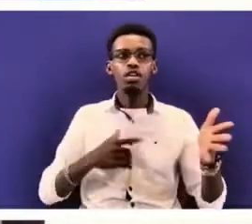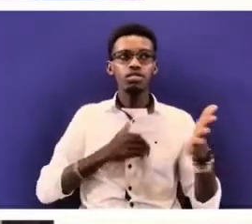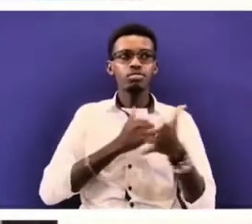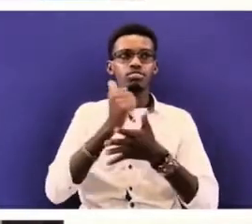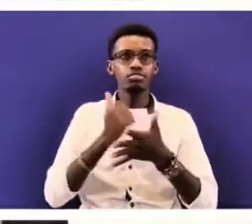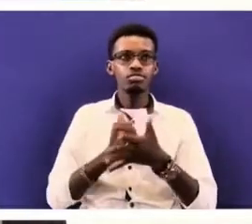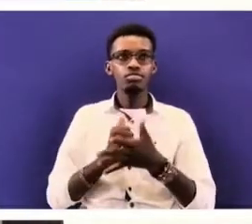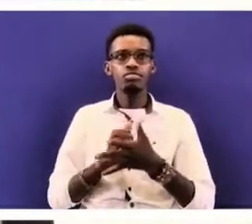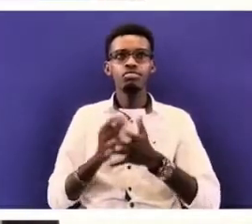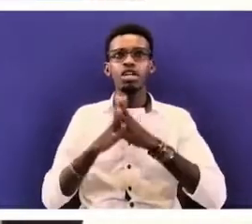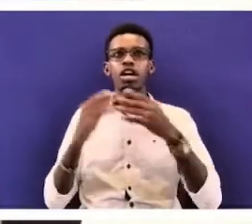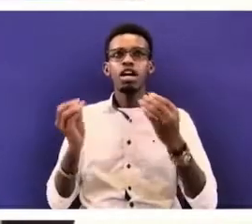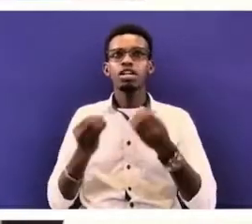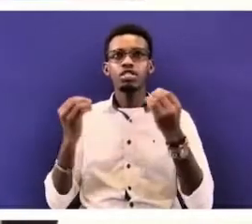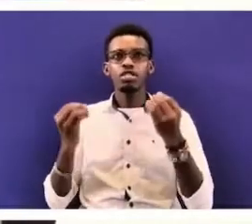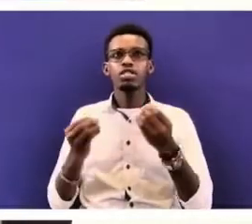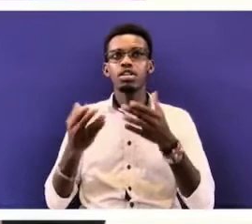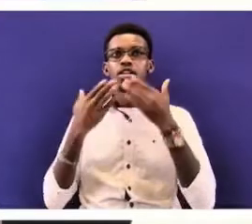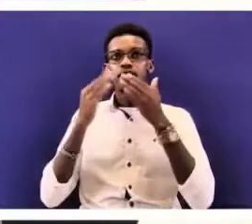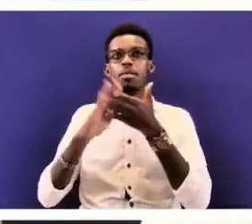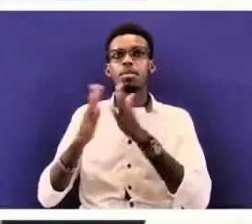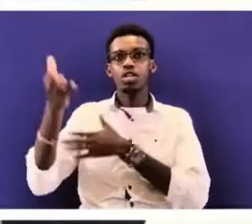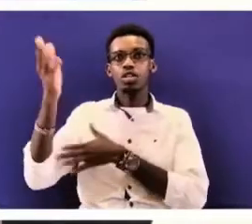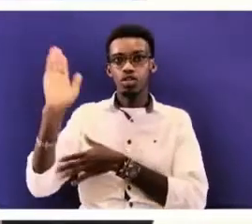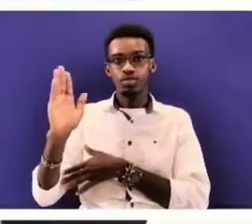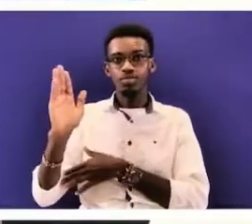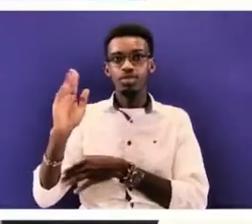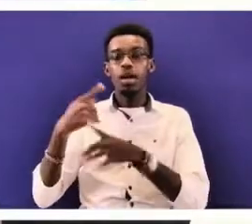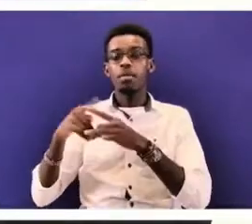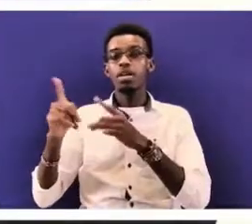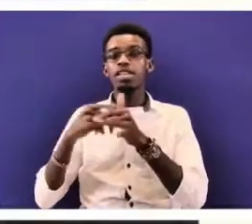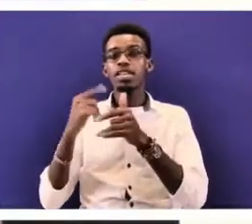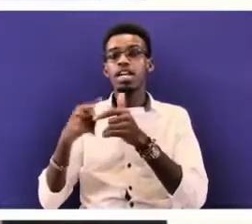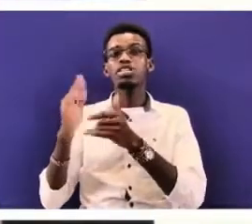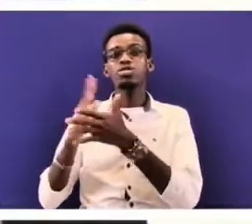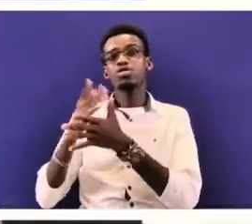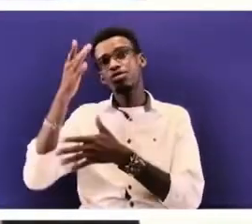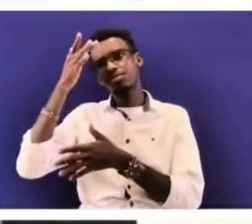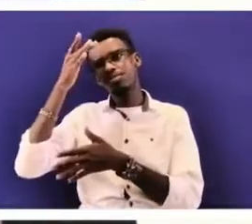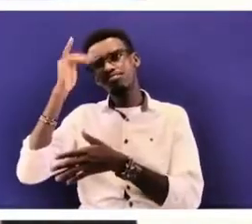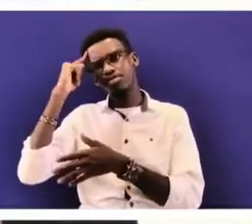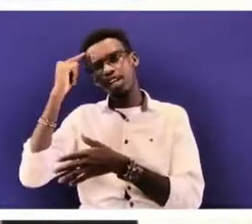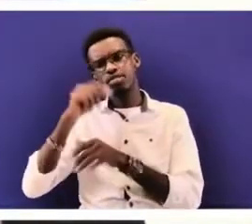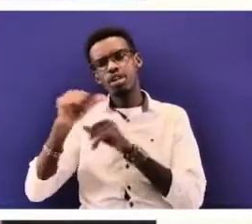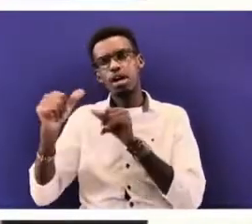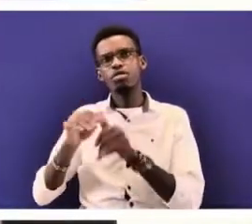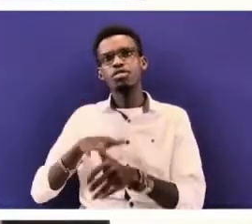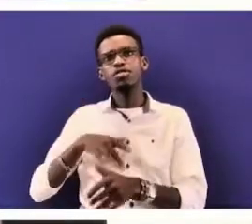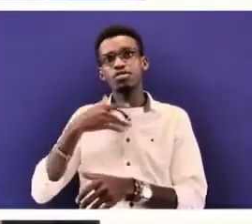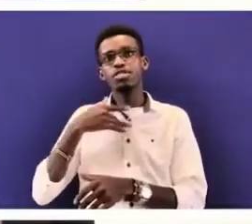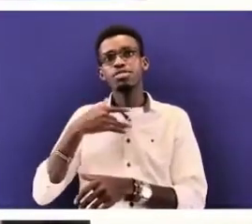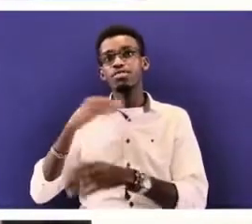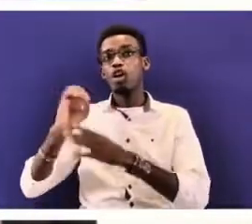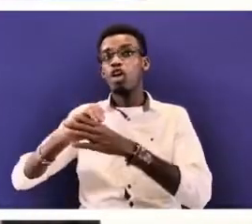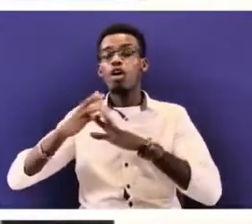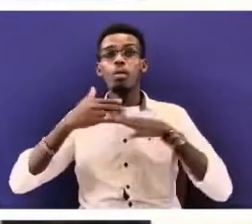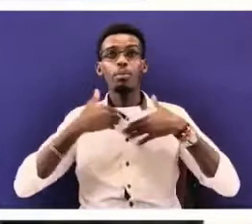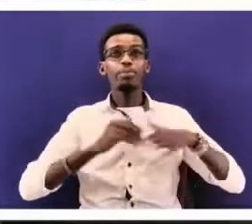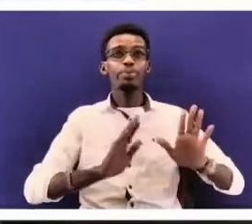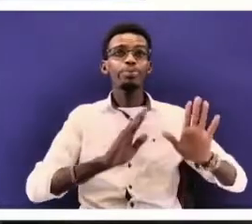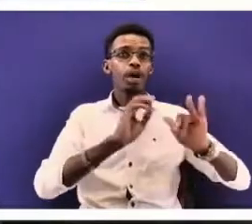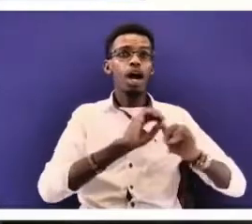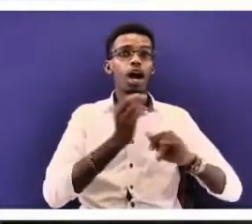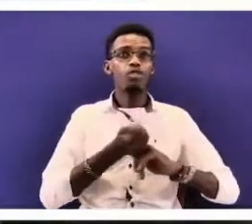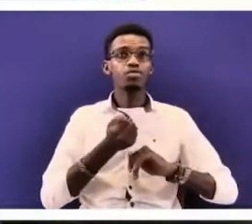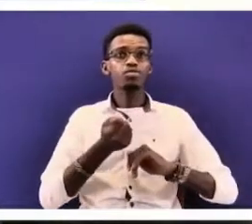say hallelujah, I say thanks be to God. But yet, do we really feel it? Have we lost our